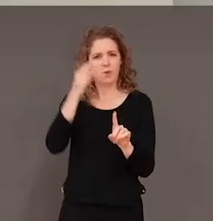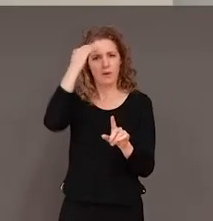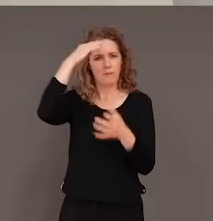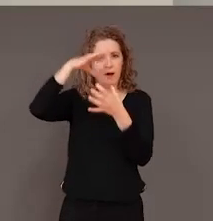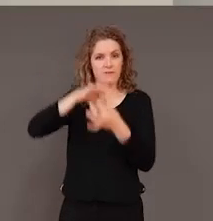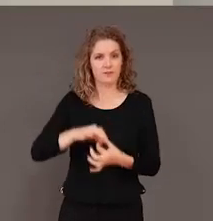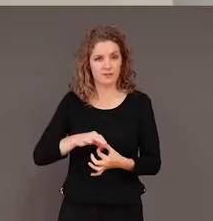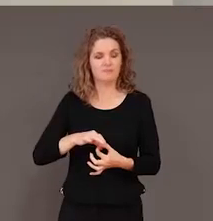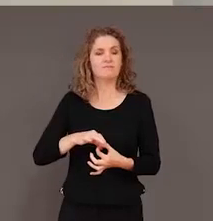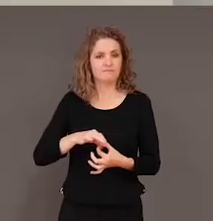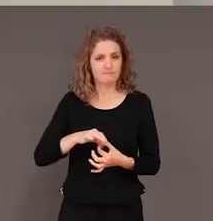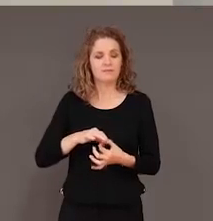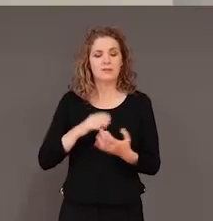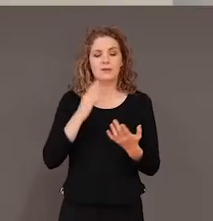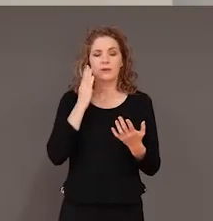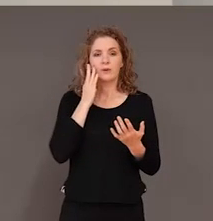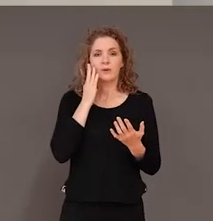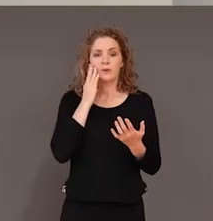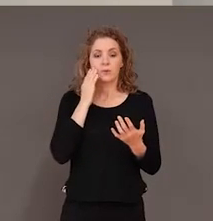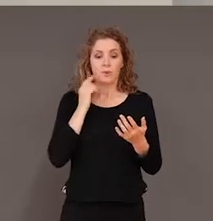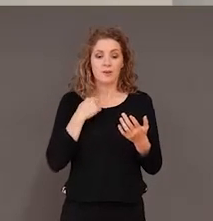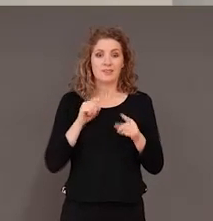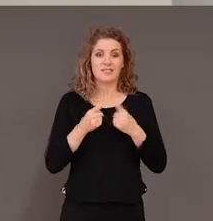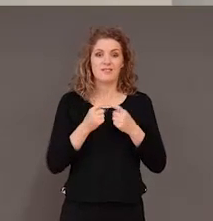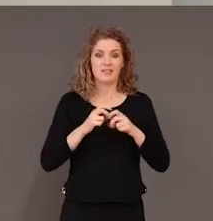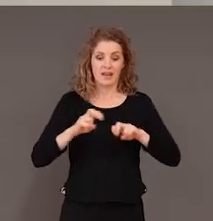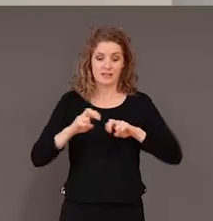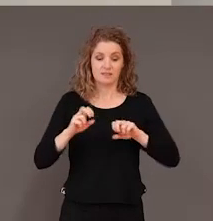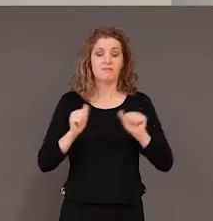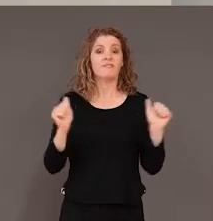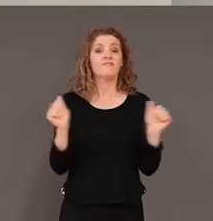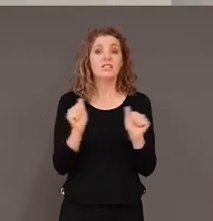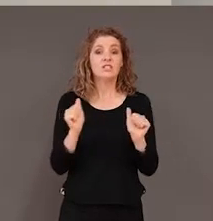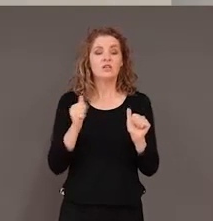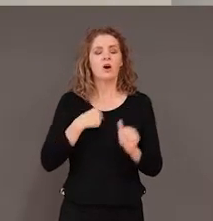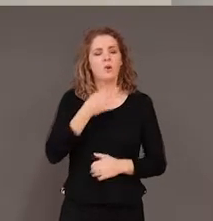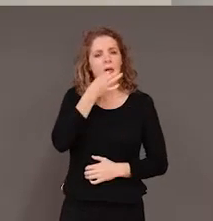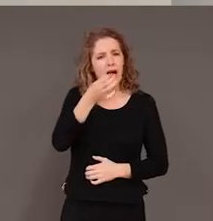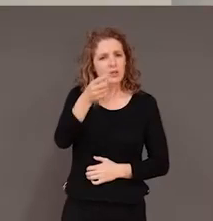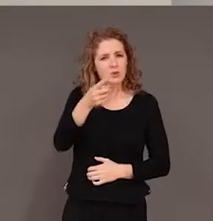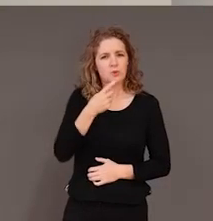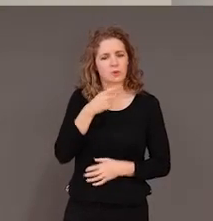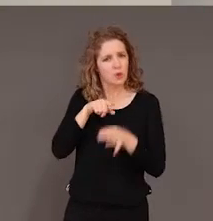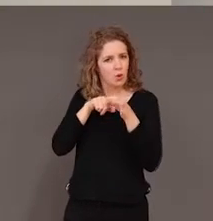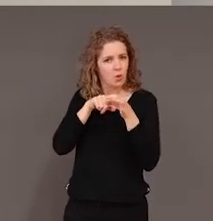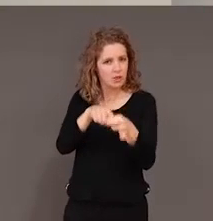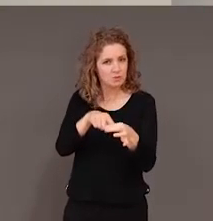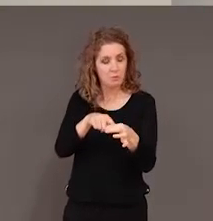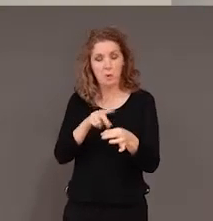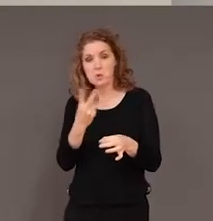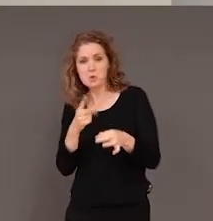these components of mindfulness. And at the end of each exercise, I'll just ask you a